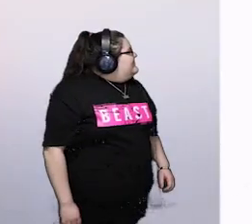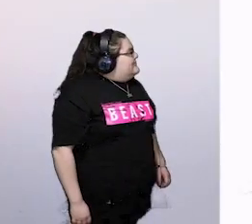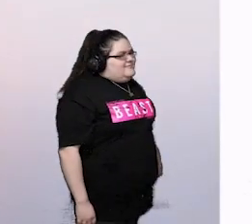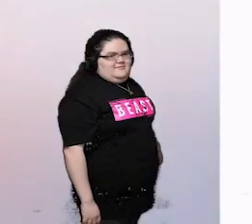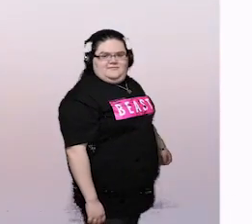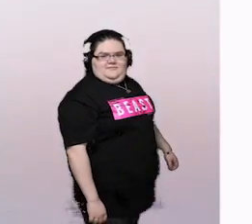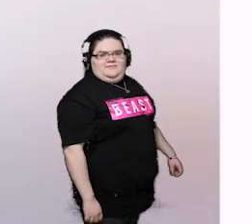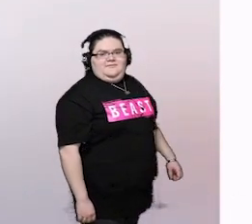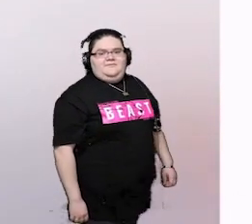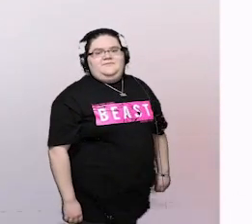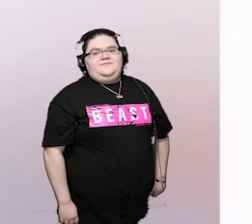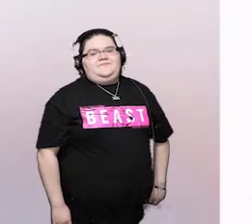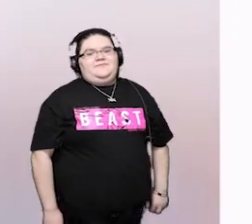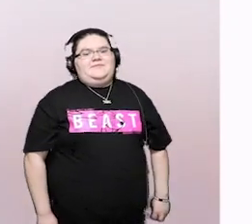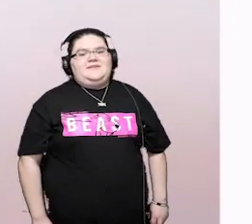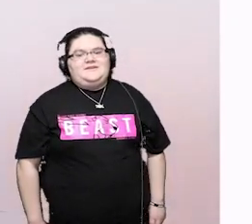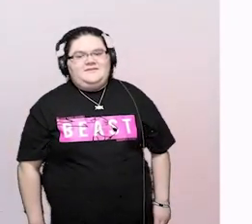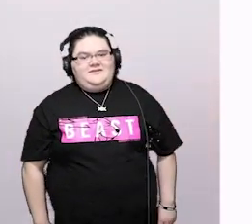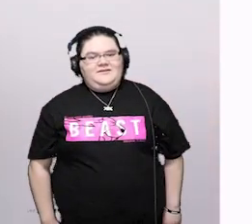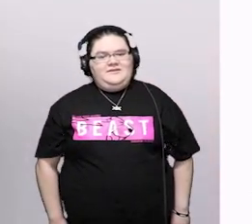I'm good.